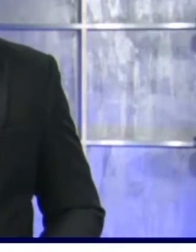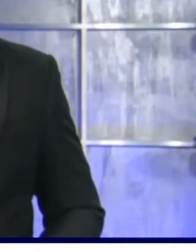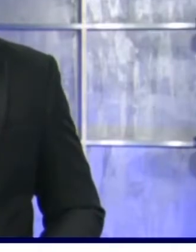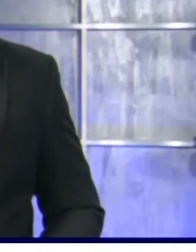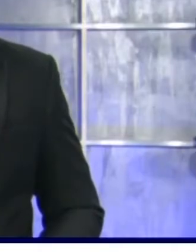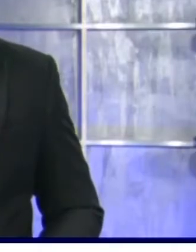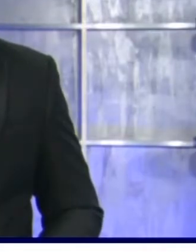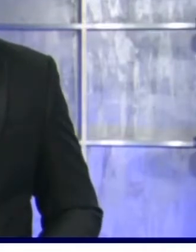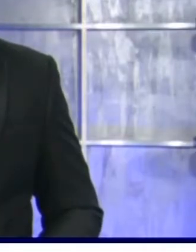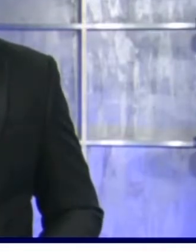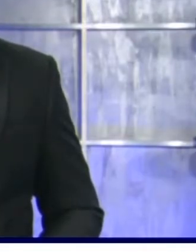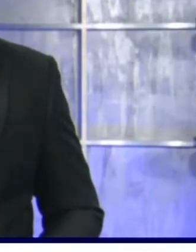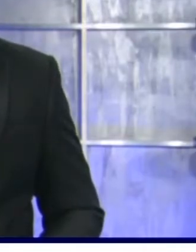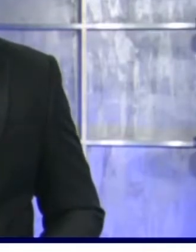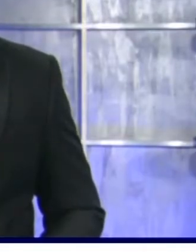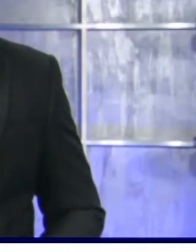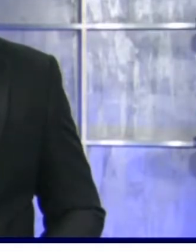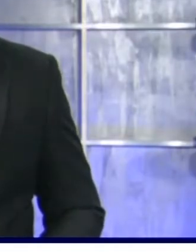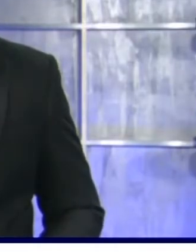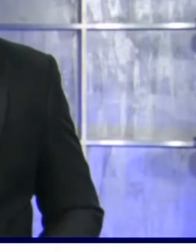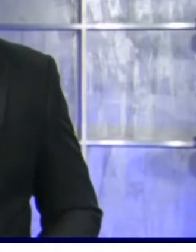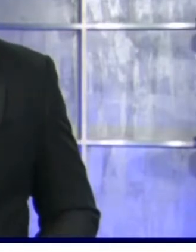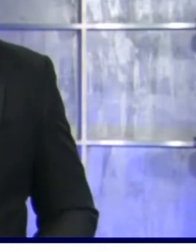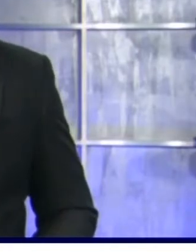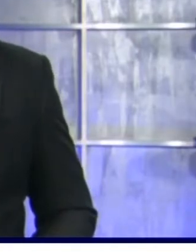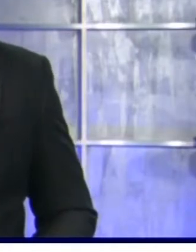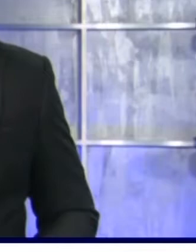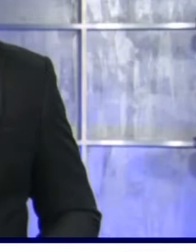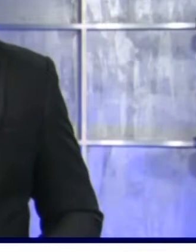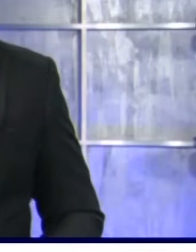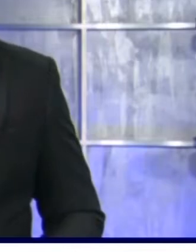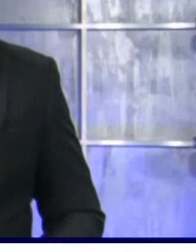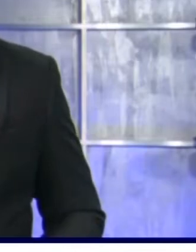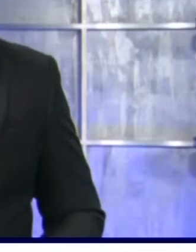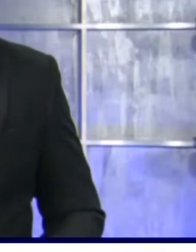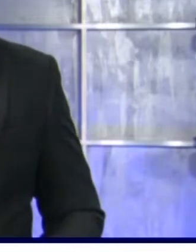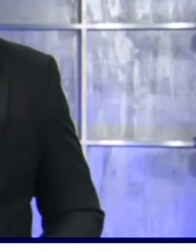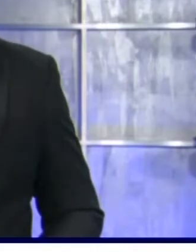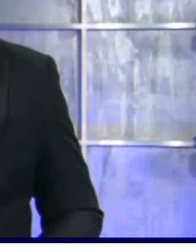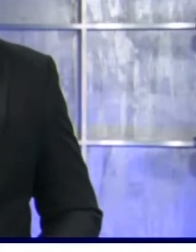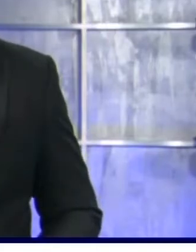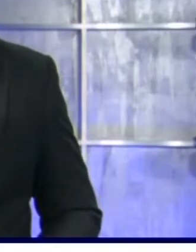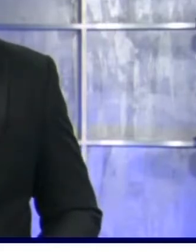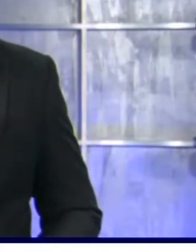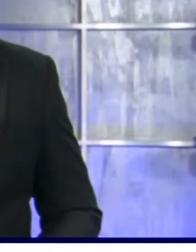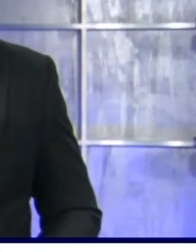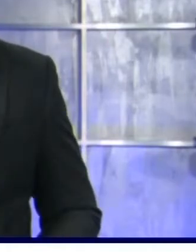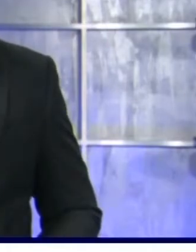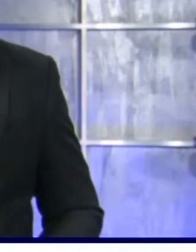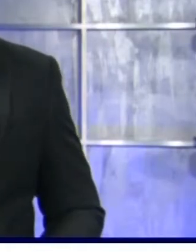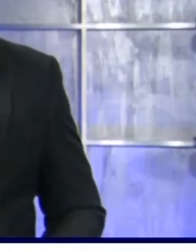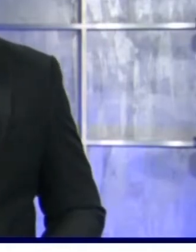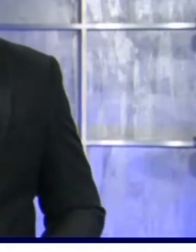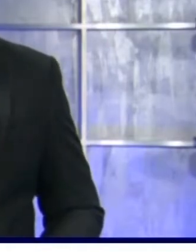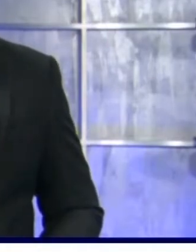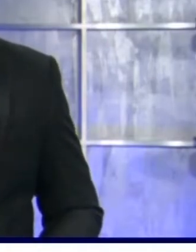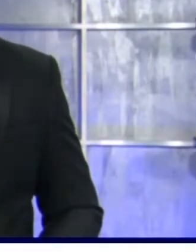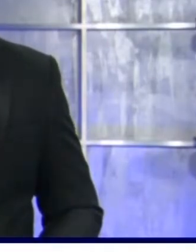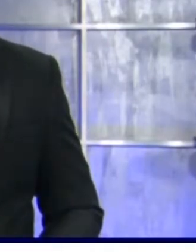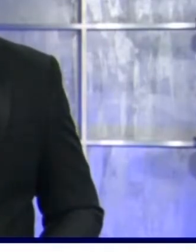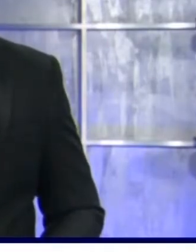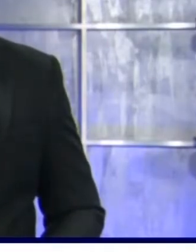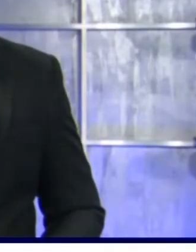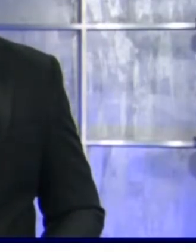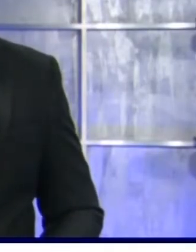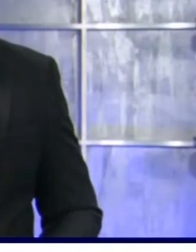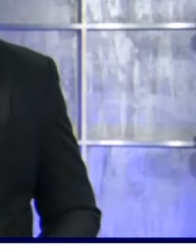to be introduced at 2 polyclinics. And in sports, the body of former West Indies batting great Seymour Nurse